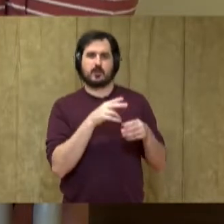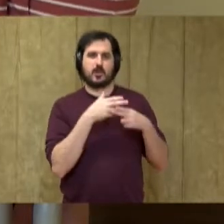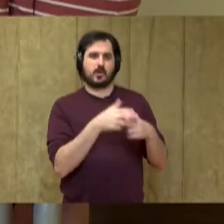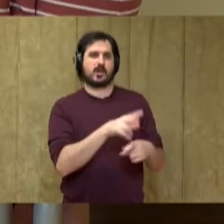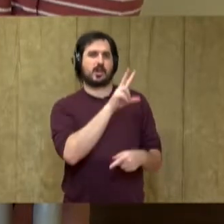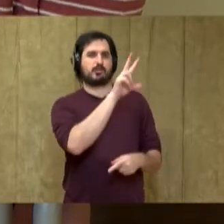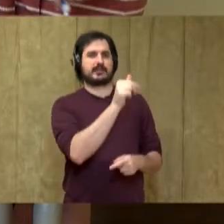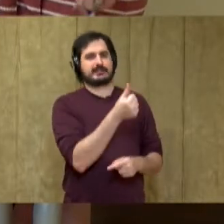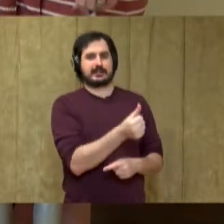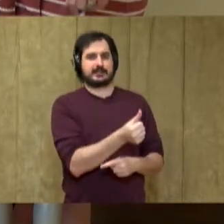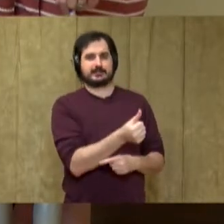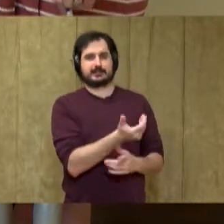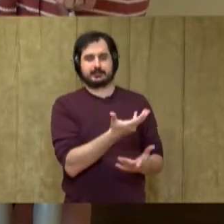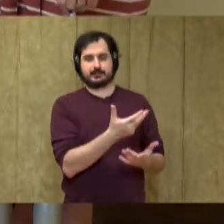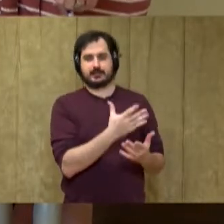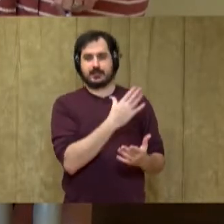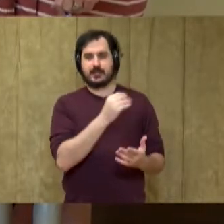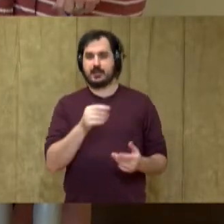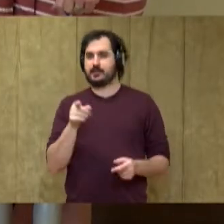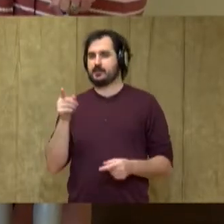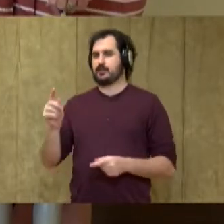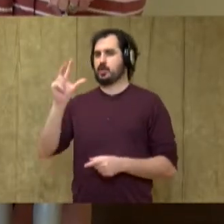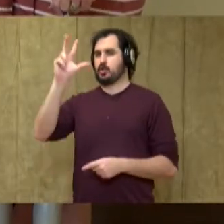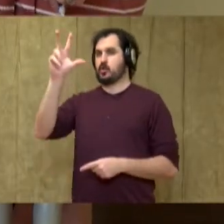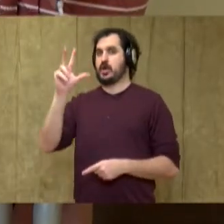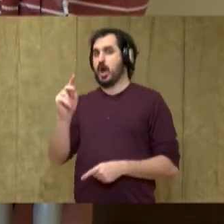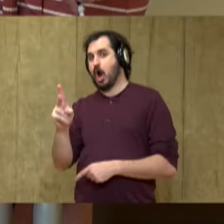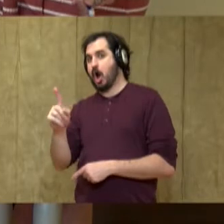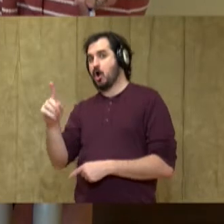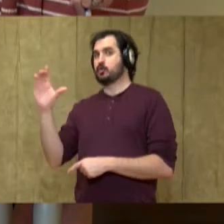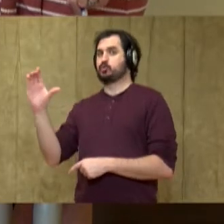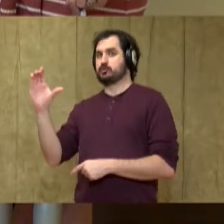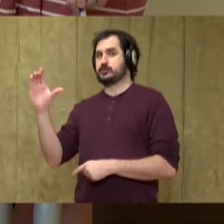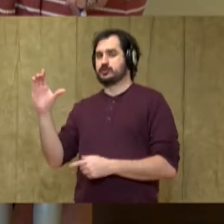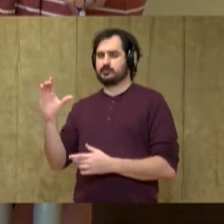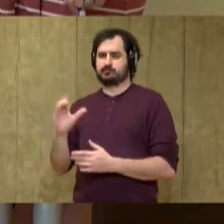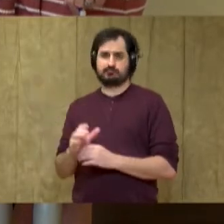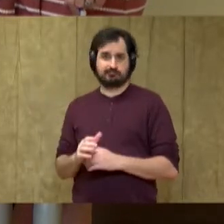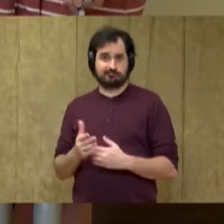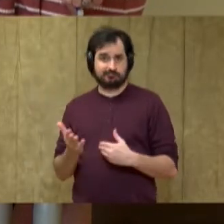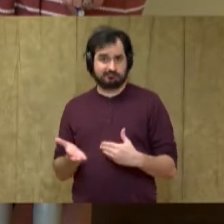3 hundredths. Are those equal?